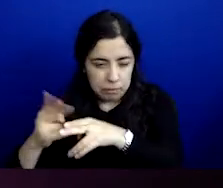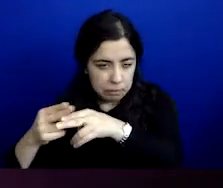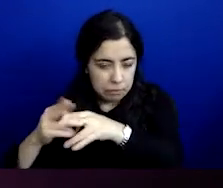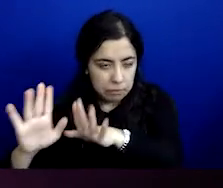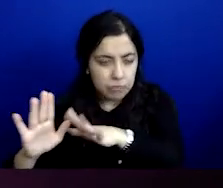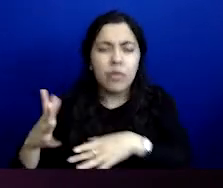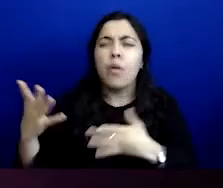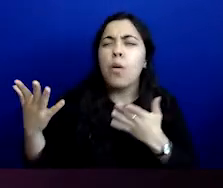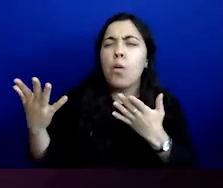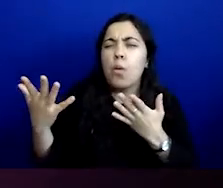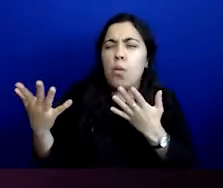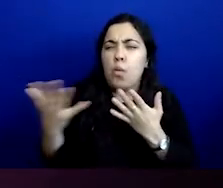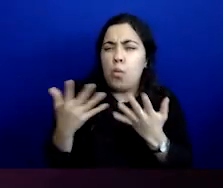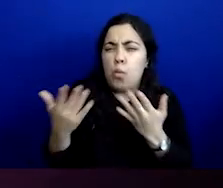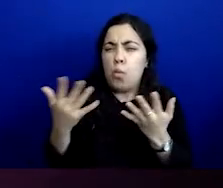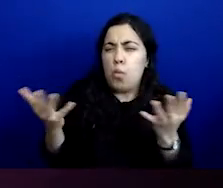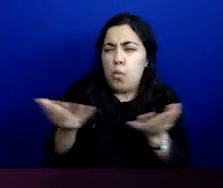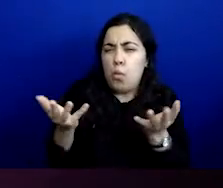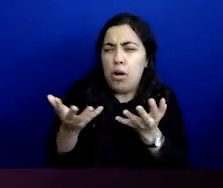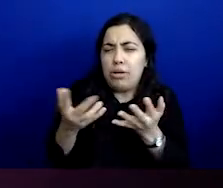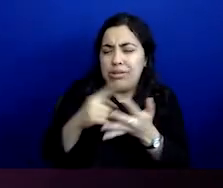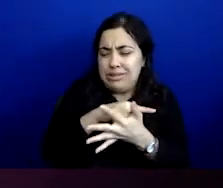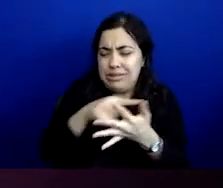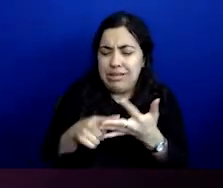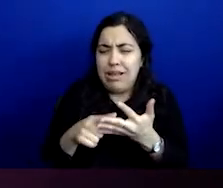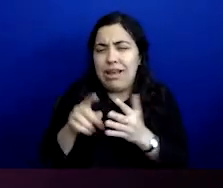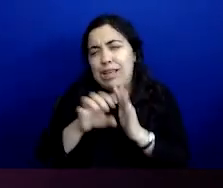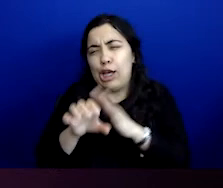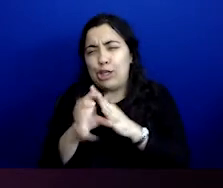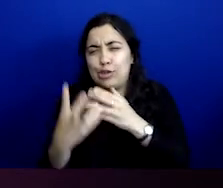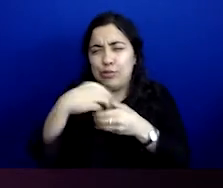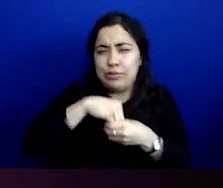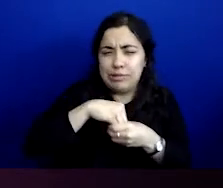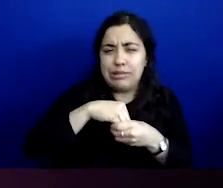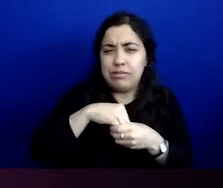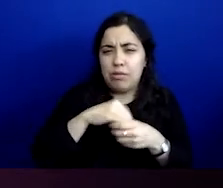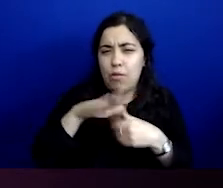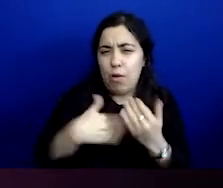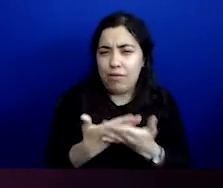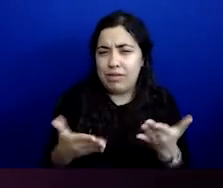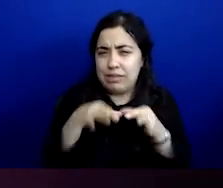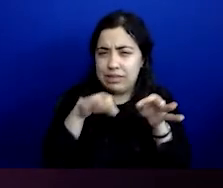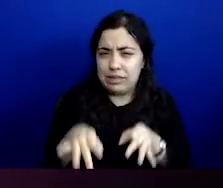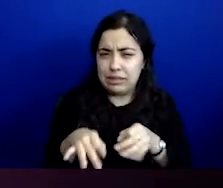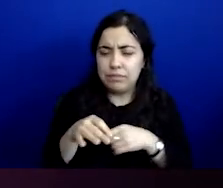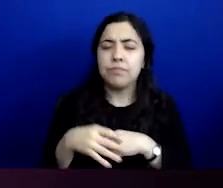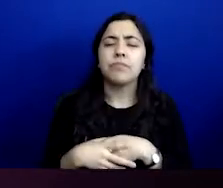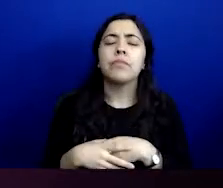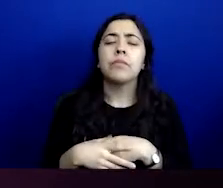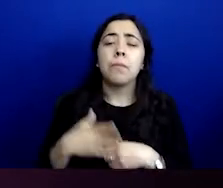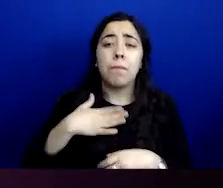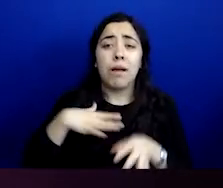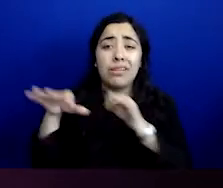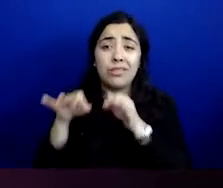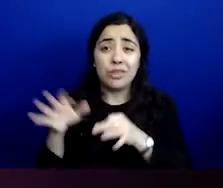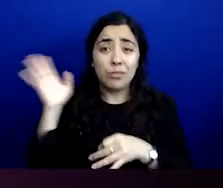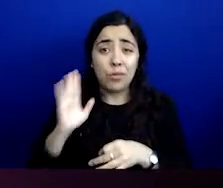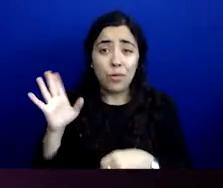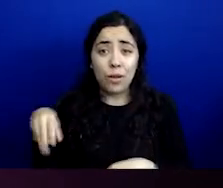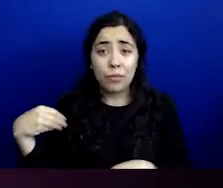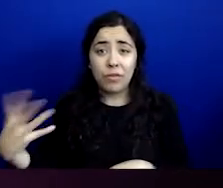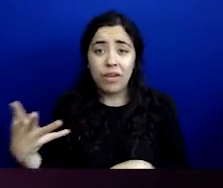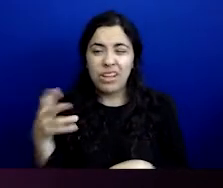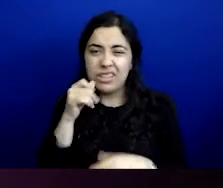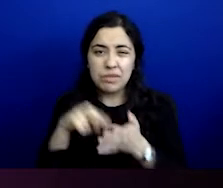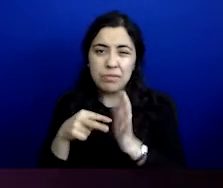are the characteristics enabled by all of these things? So like the definition I gave doesn't really mean a whole lot, but the